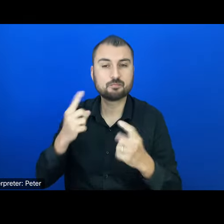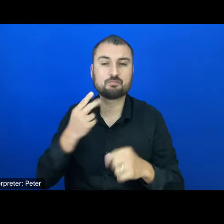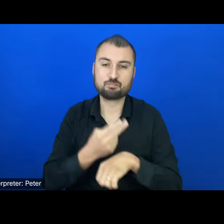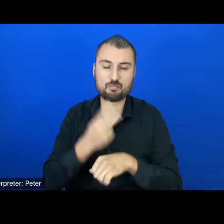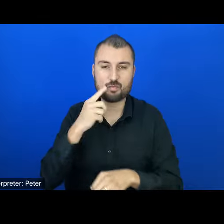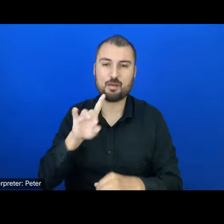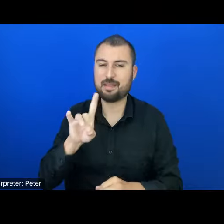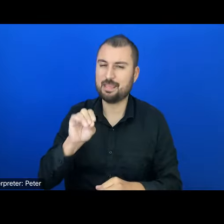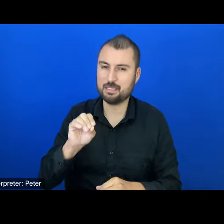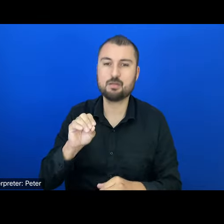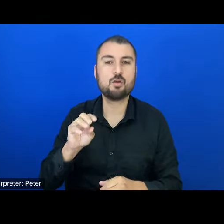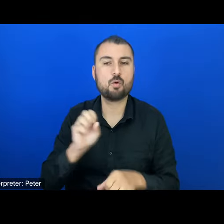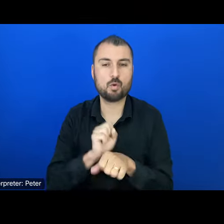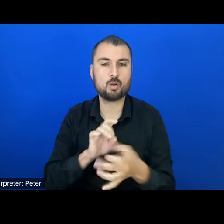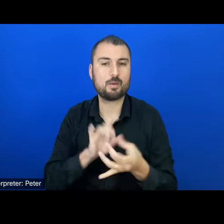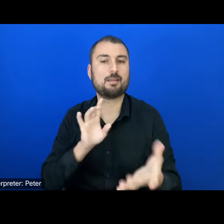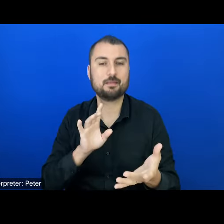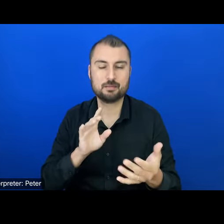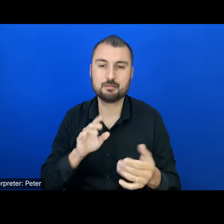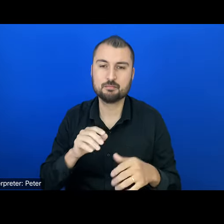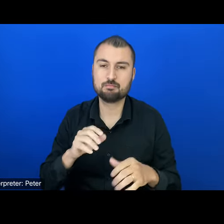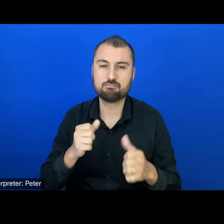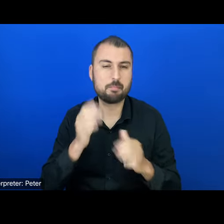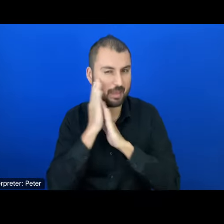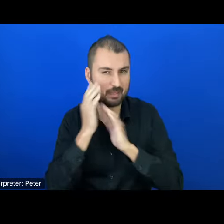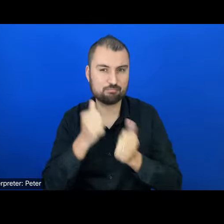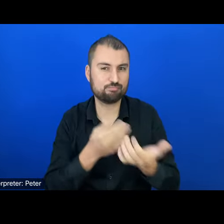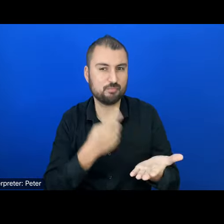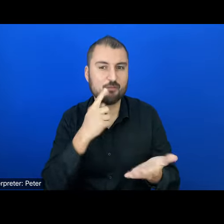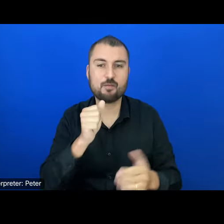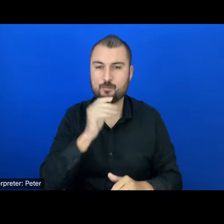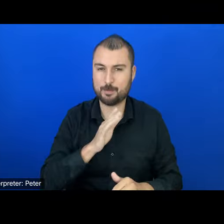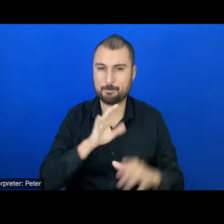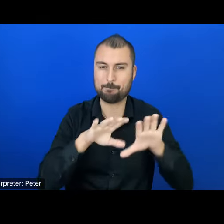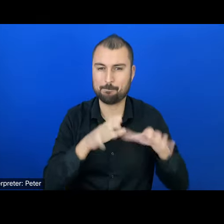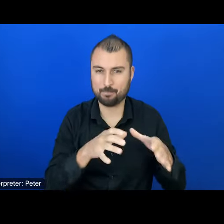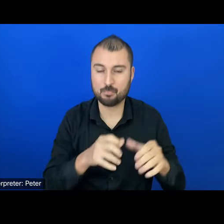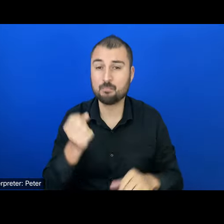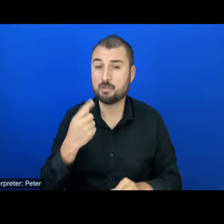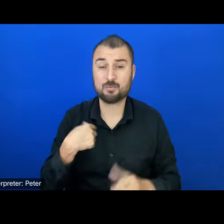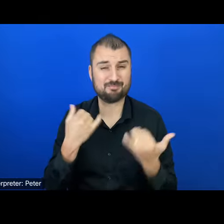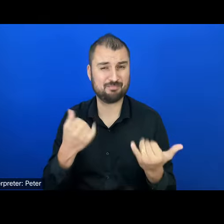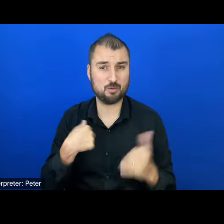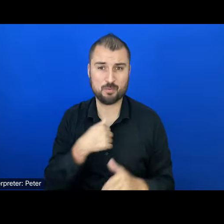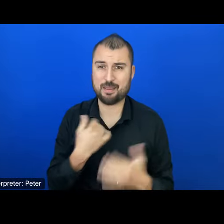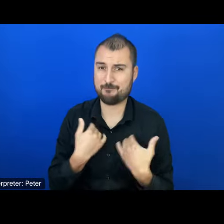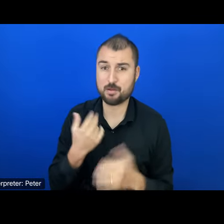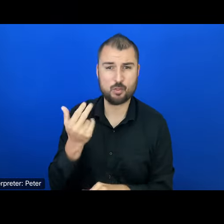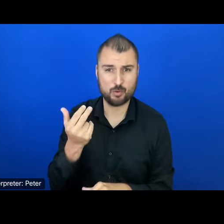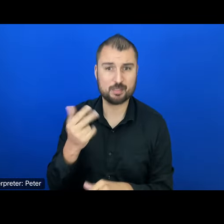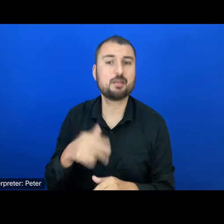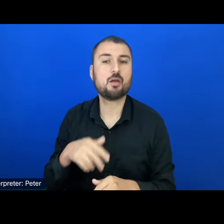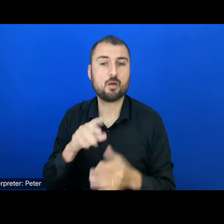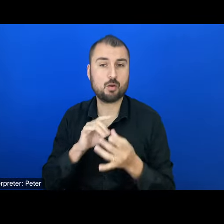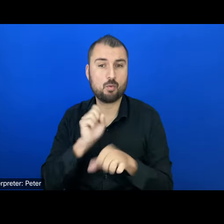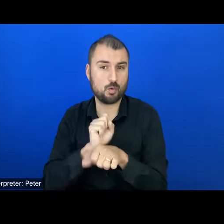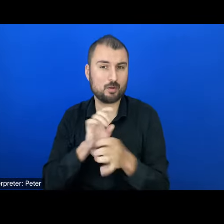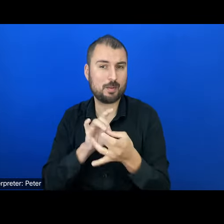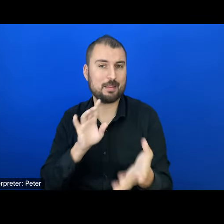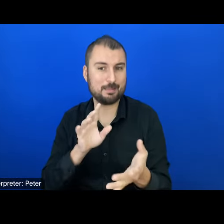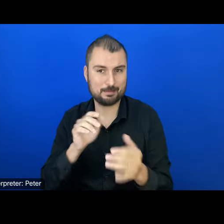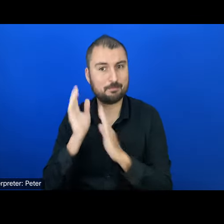80 provide 80 work release beds for our female population. Currently, we only have 13 work release beds for the